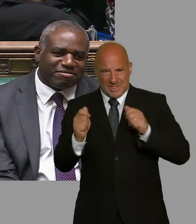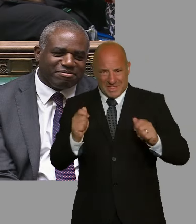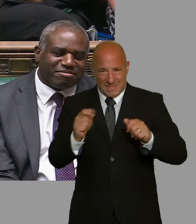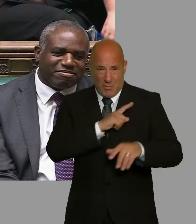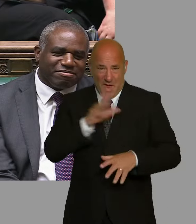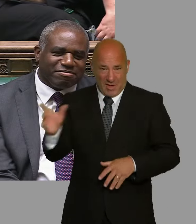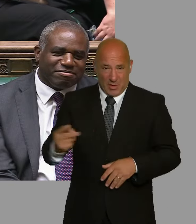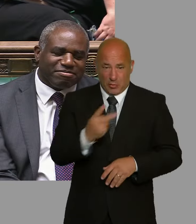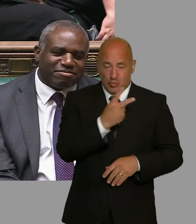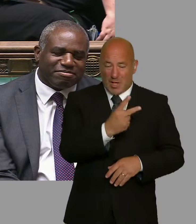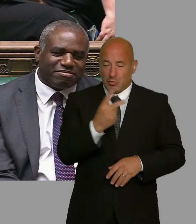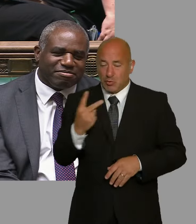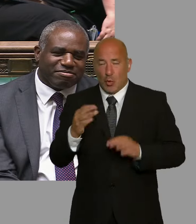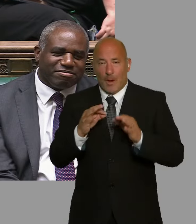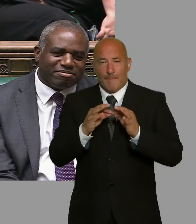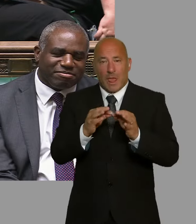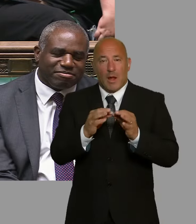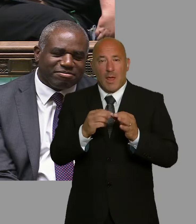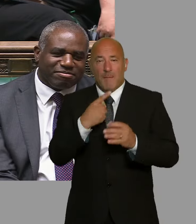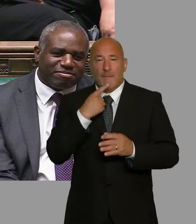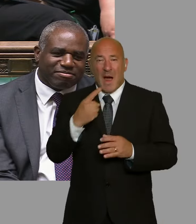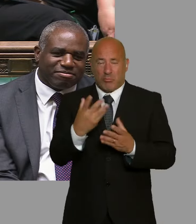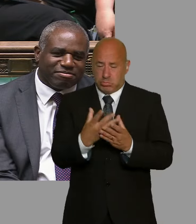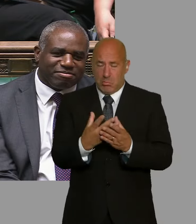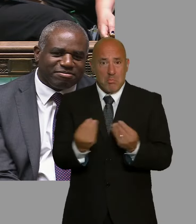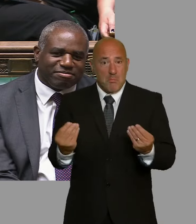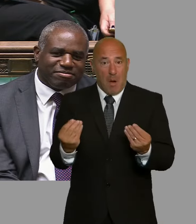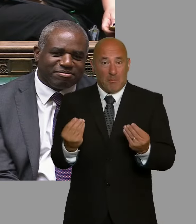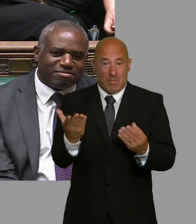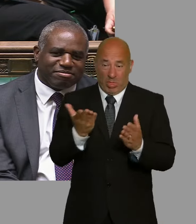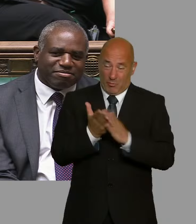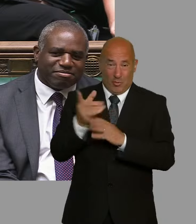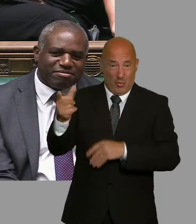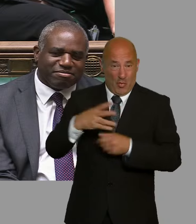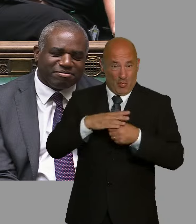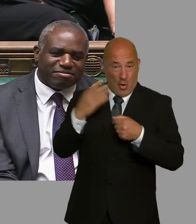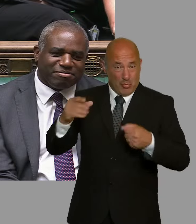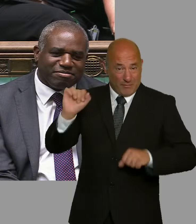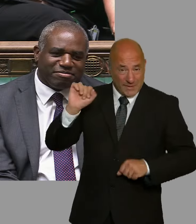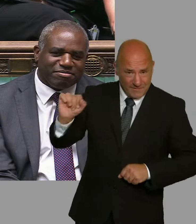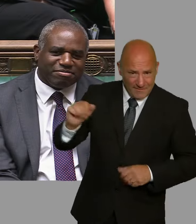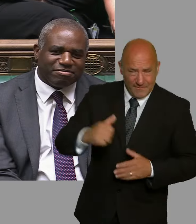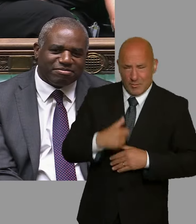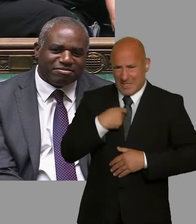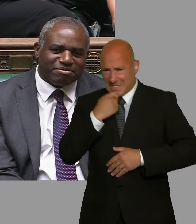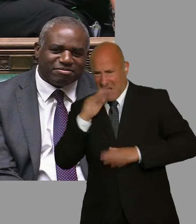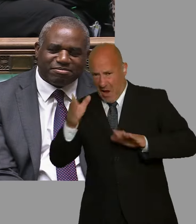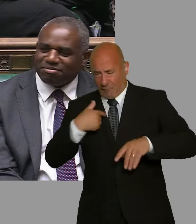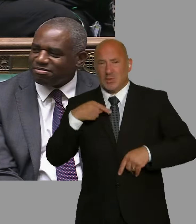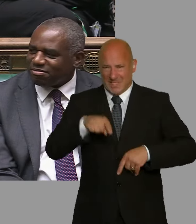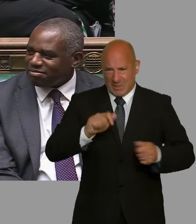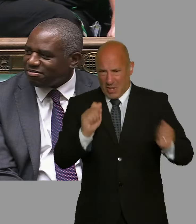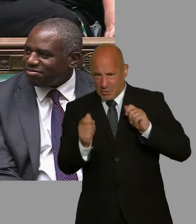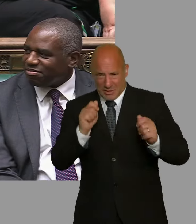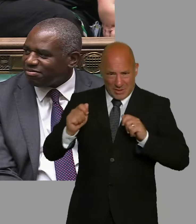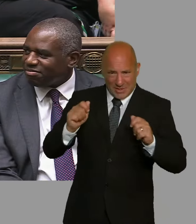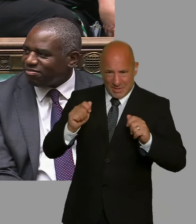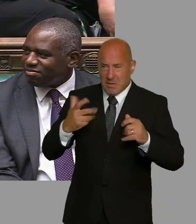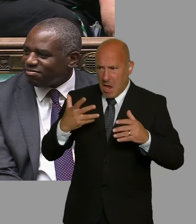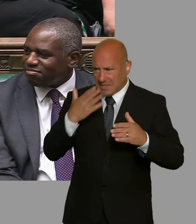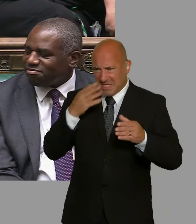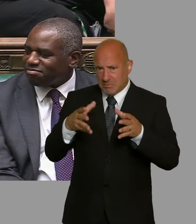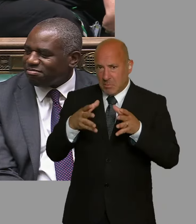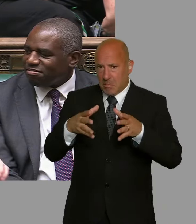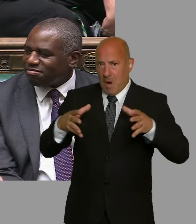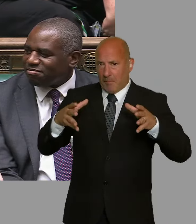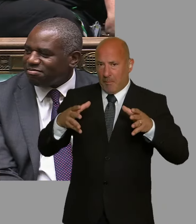deals. So we will look again, as I said 2 weeks ago, at the eligibility for winter fuel, and of course we'll set out how we